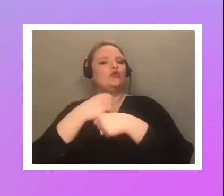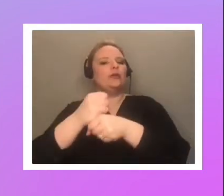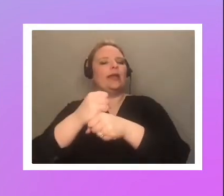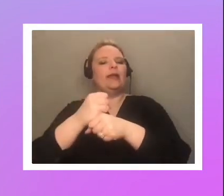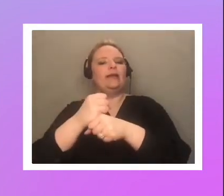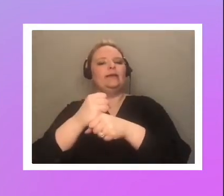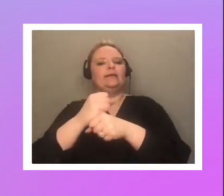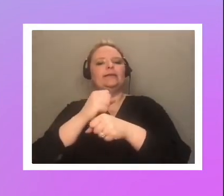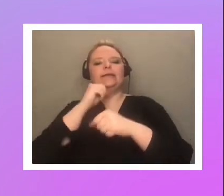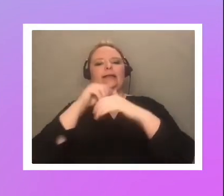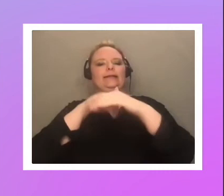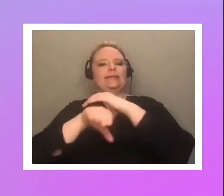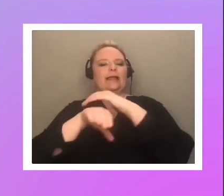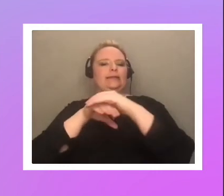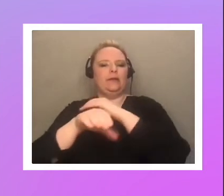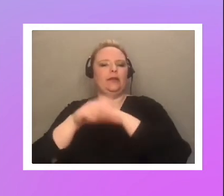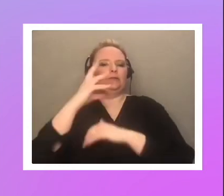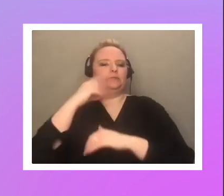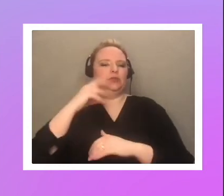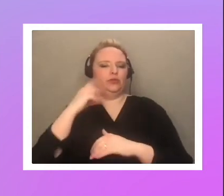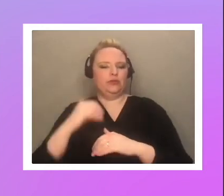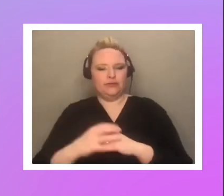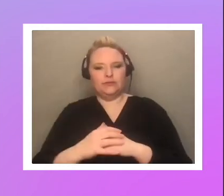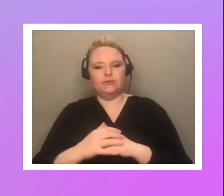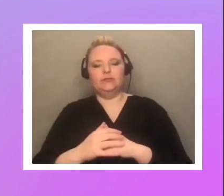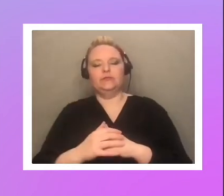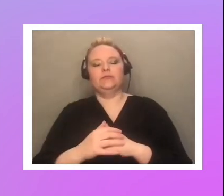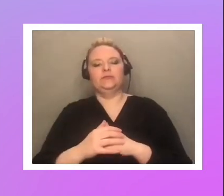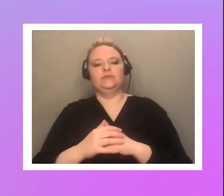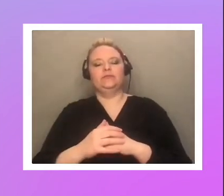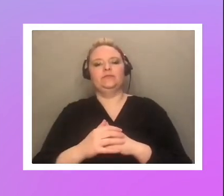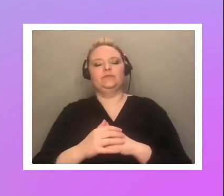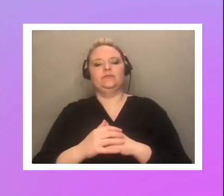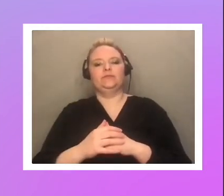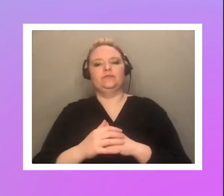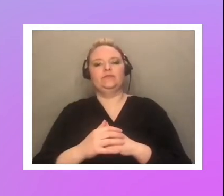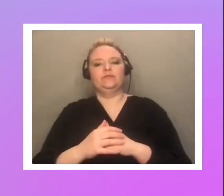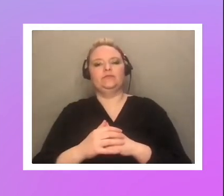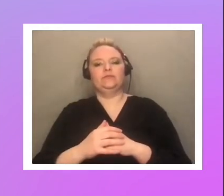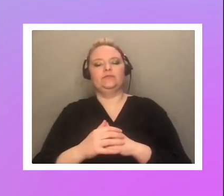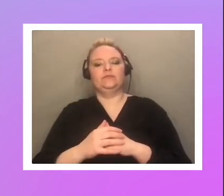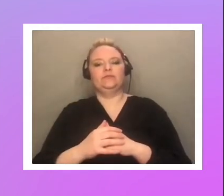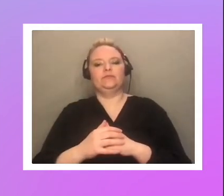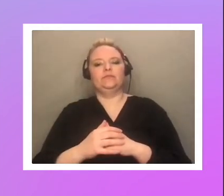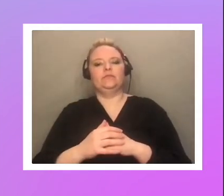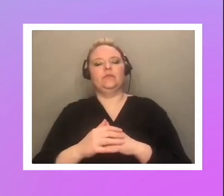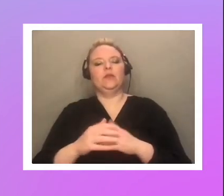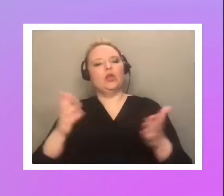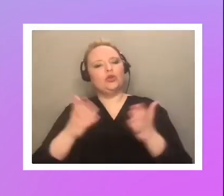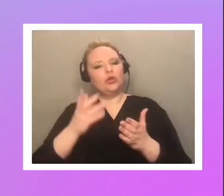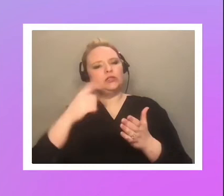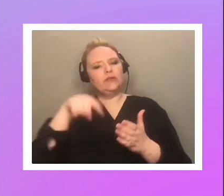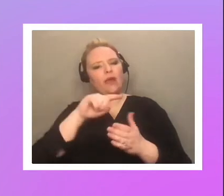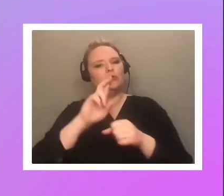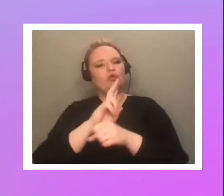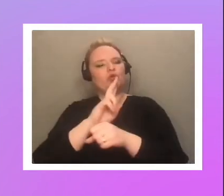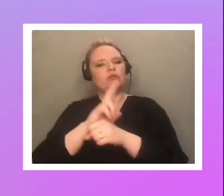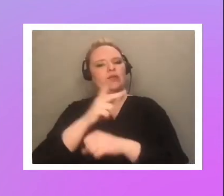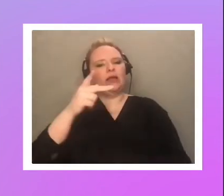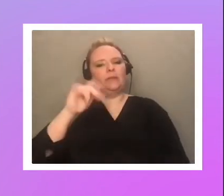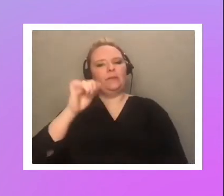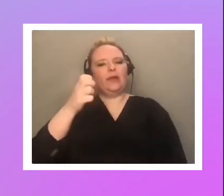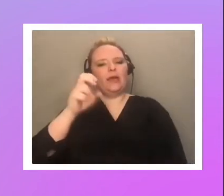experience. And encourage them to use an accessible pattern library or